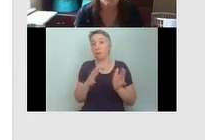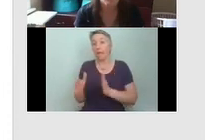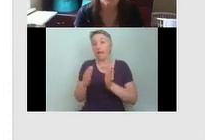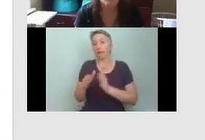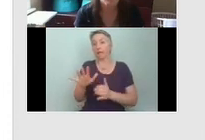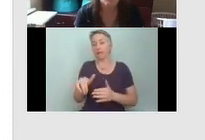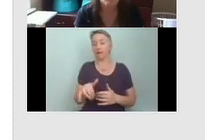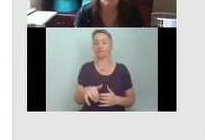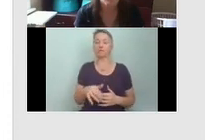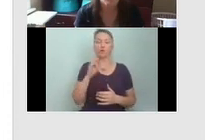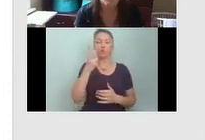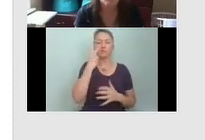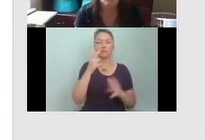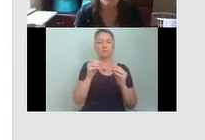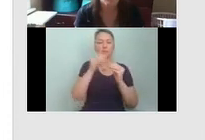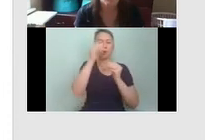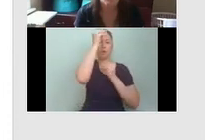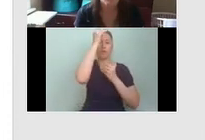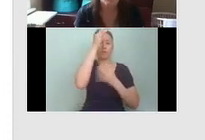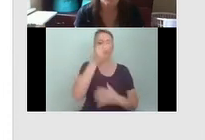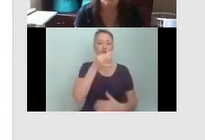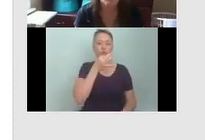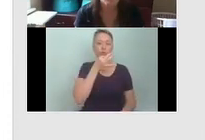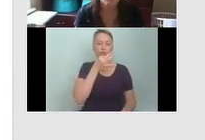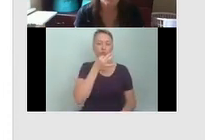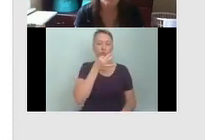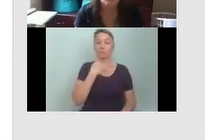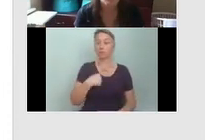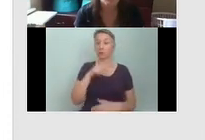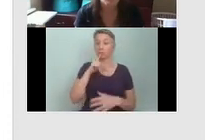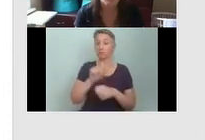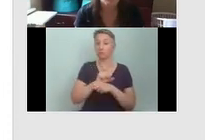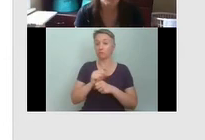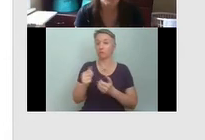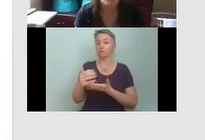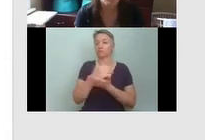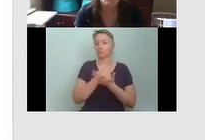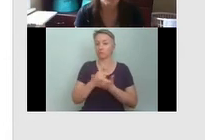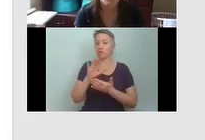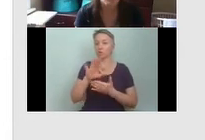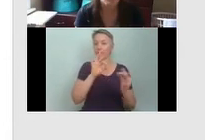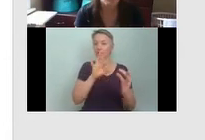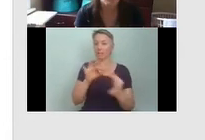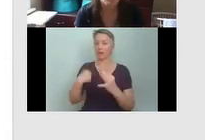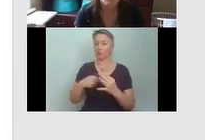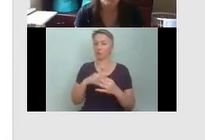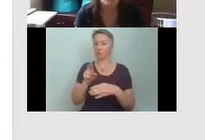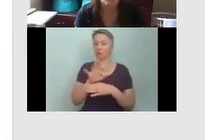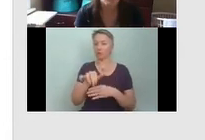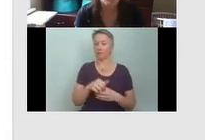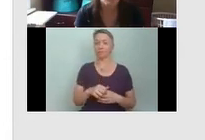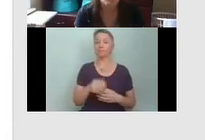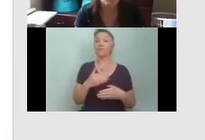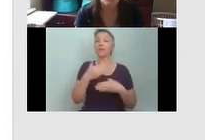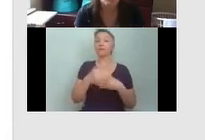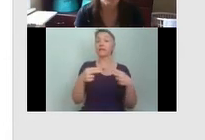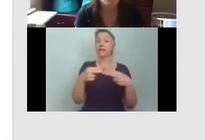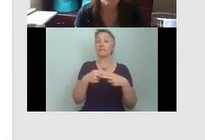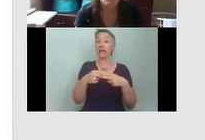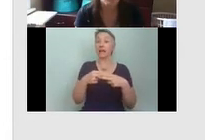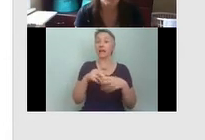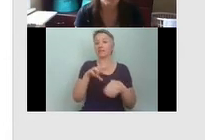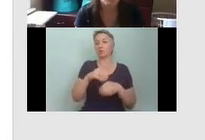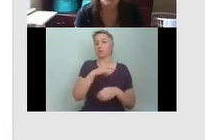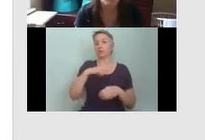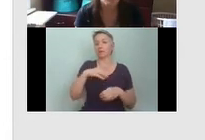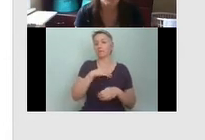information will be coming very soon, but we used all of the feedback that you all provided to us. And the next slide actually has the committee members listed